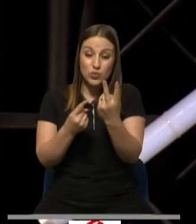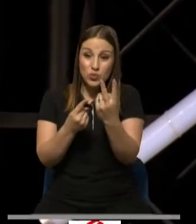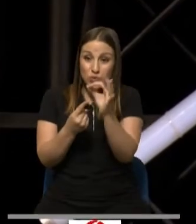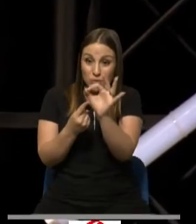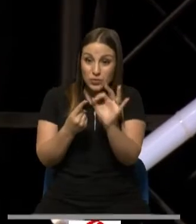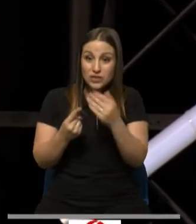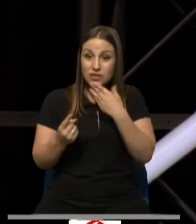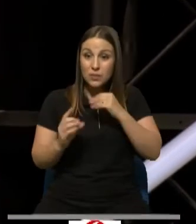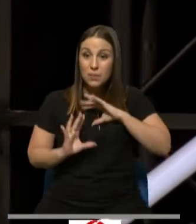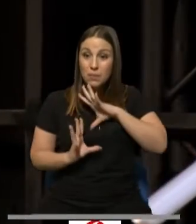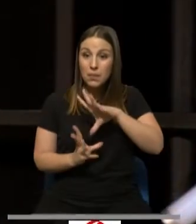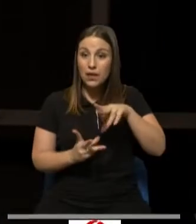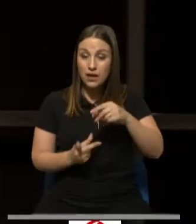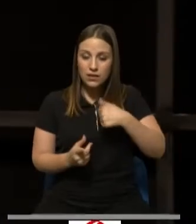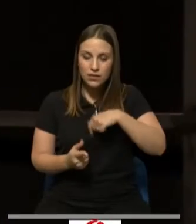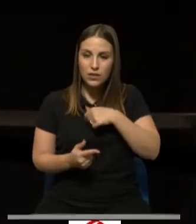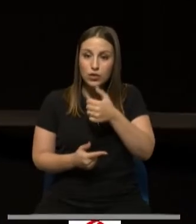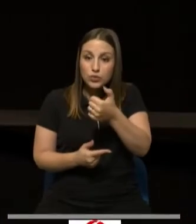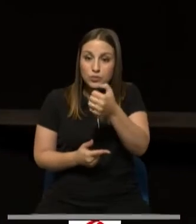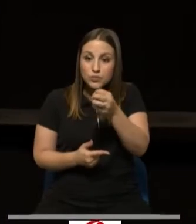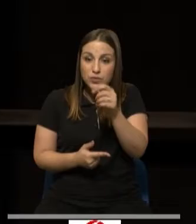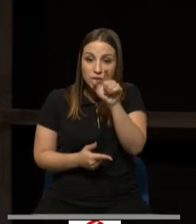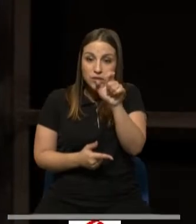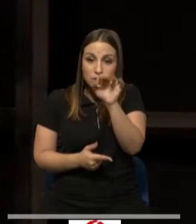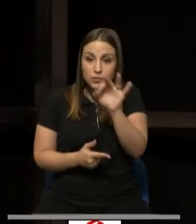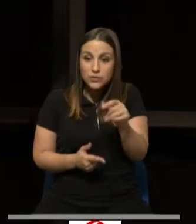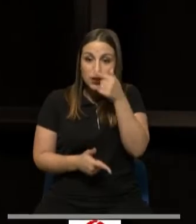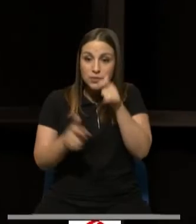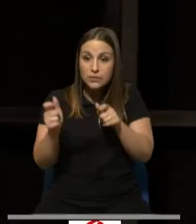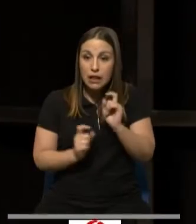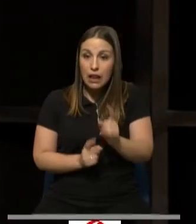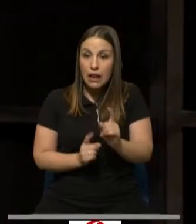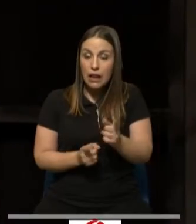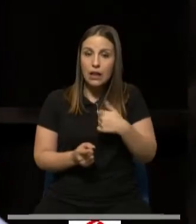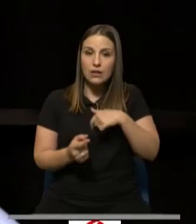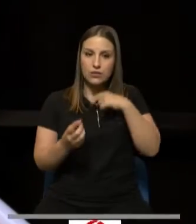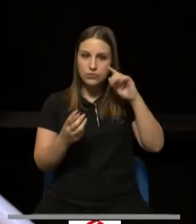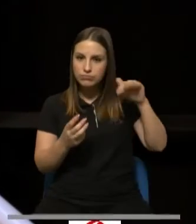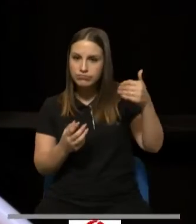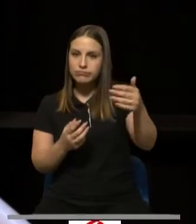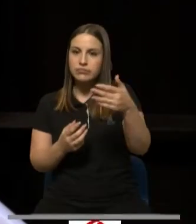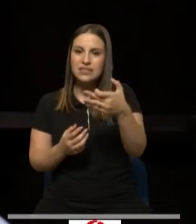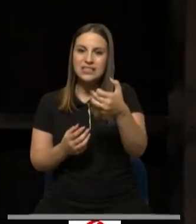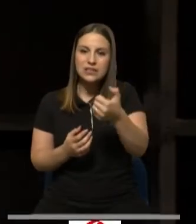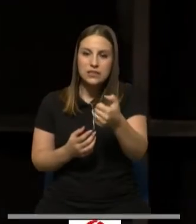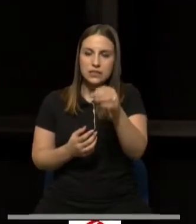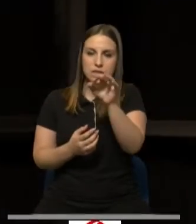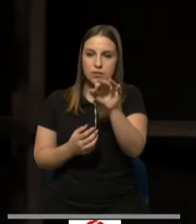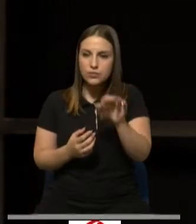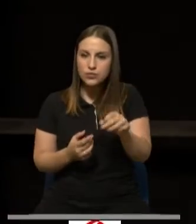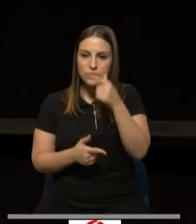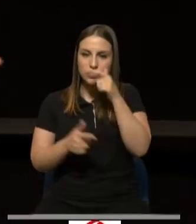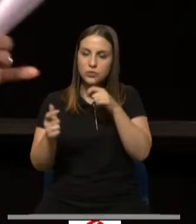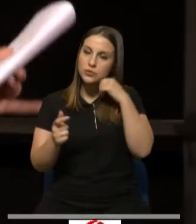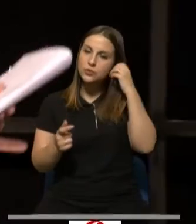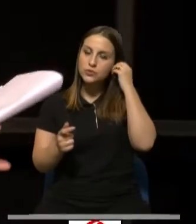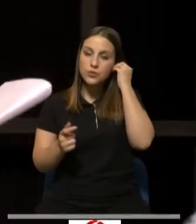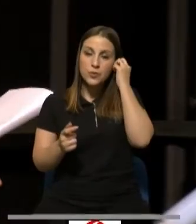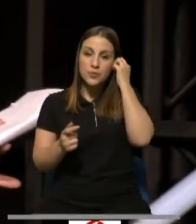these 2% of the planets where we have 50% of the people, and in 10 years we'll have 75% of